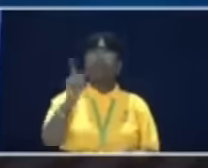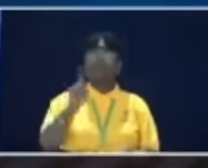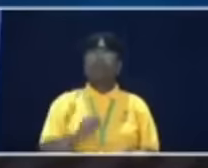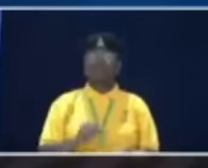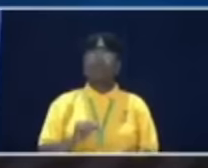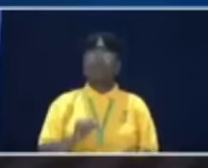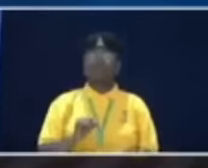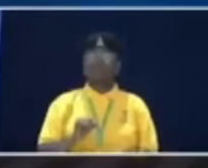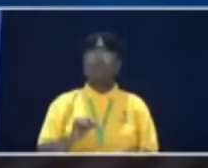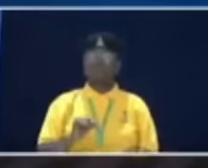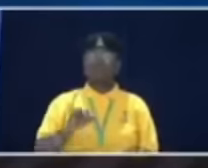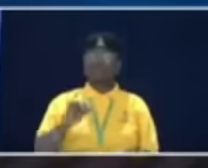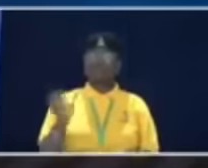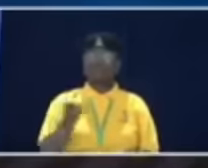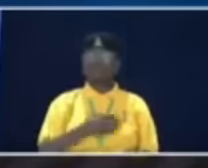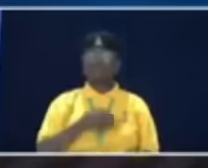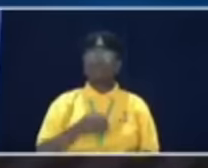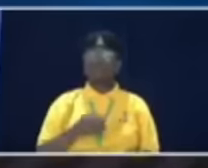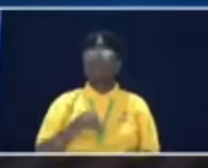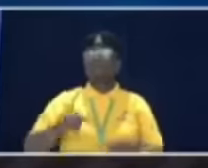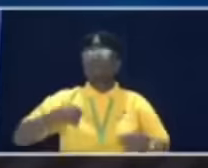our joy has been tampered with